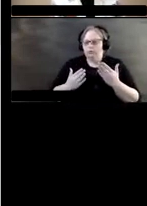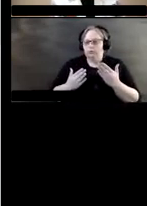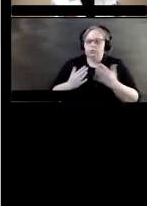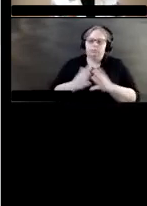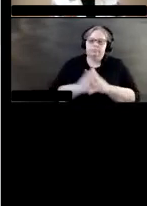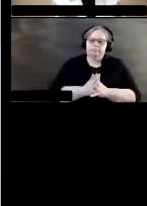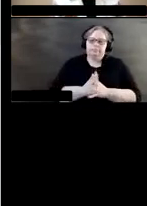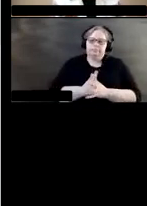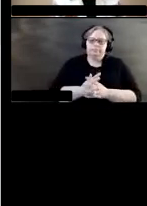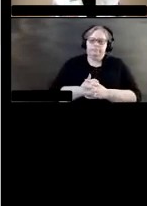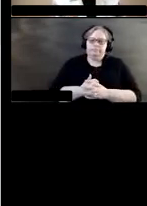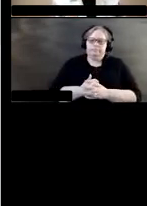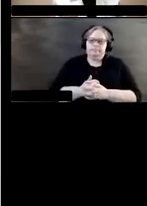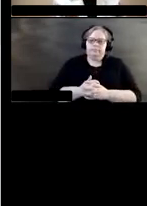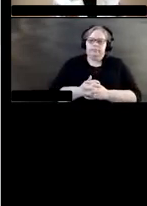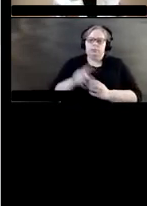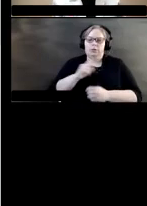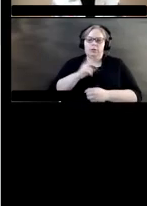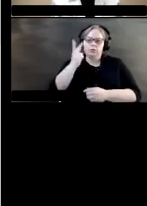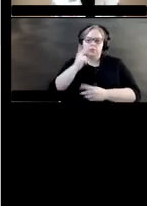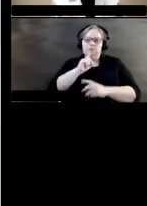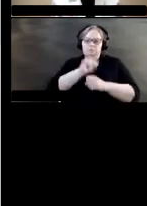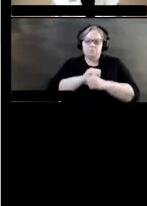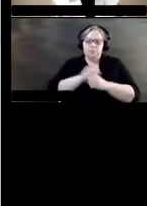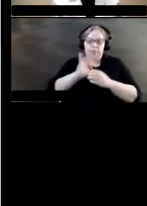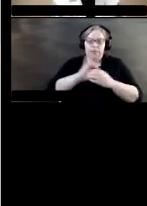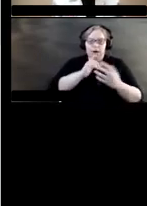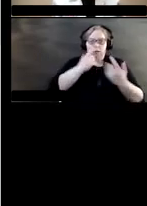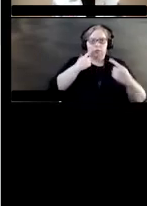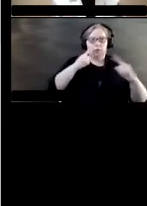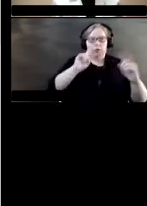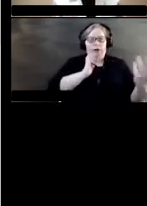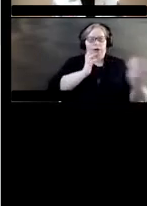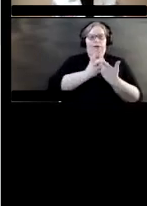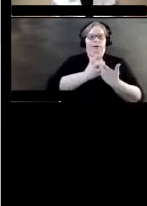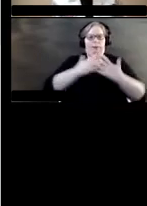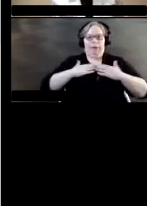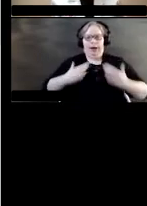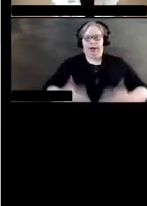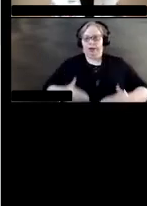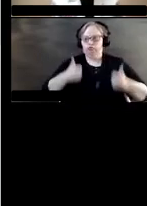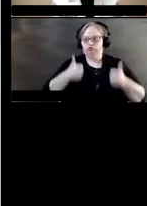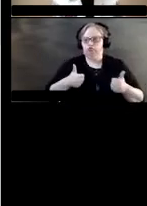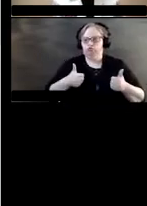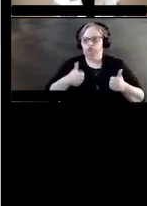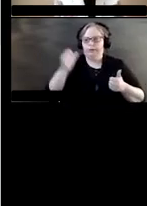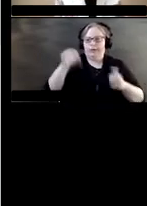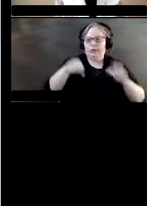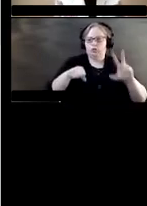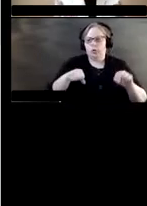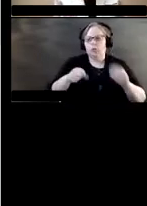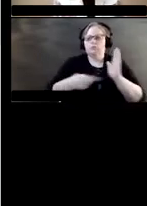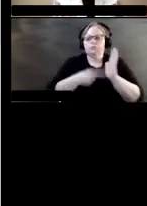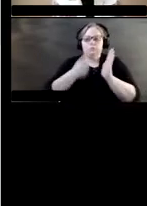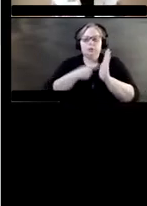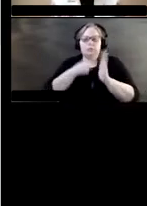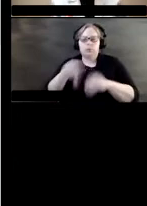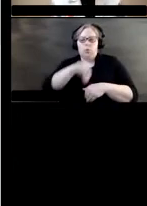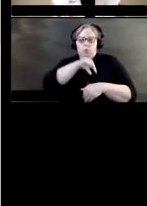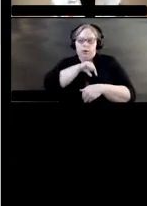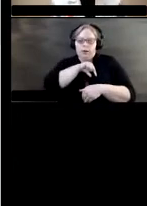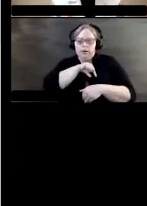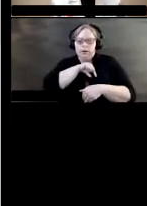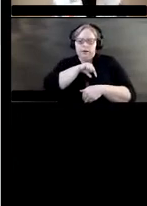you know, that Cinderella shoe to see if it fits. And then other times it may be quality of the type of what they're